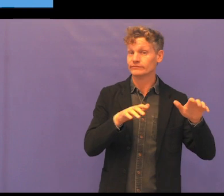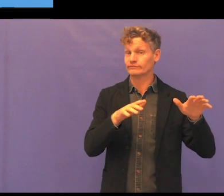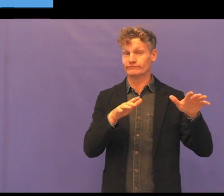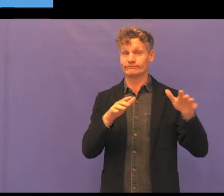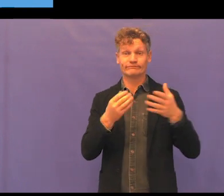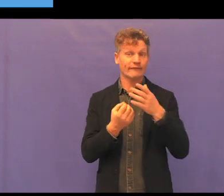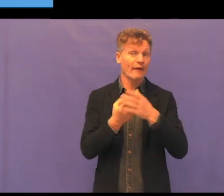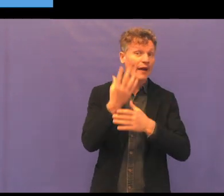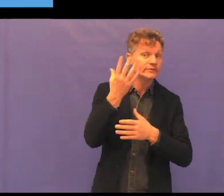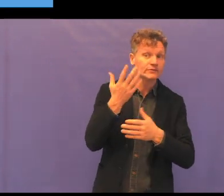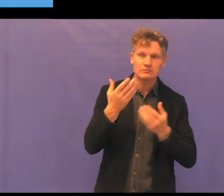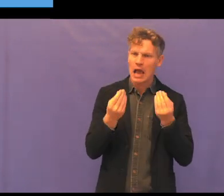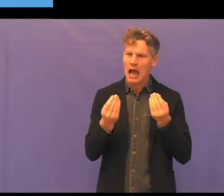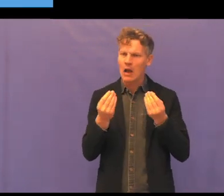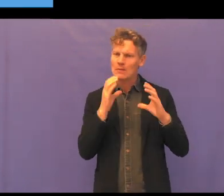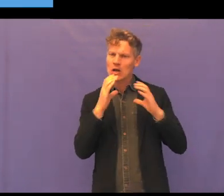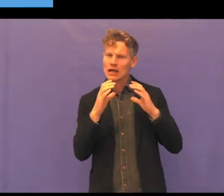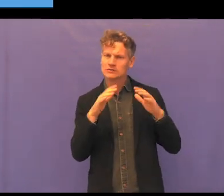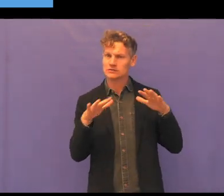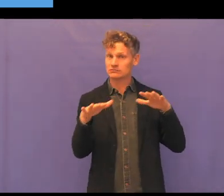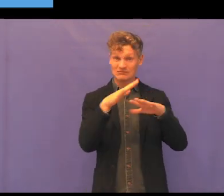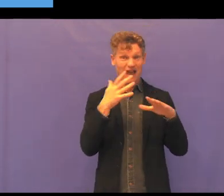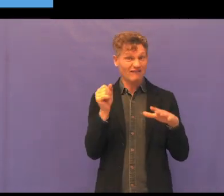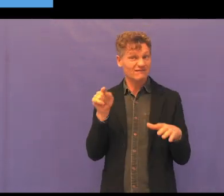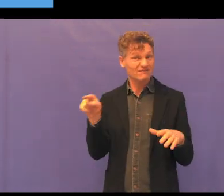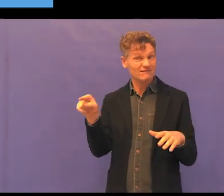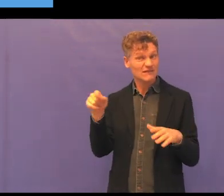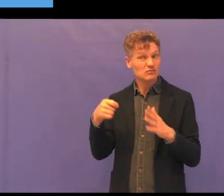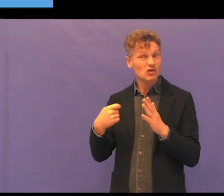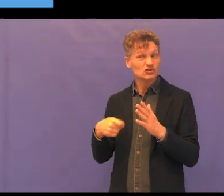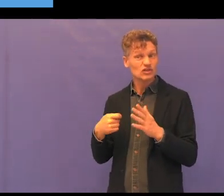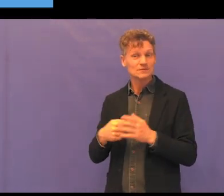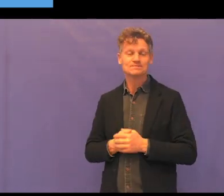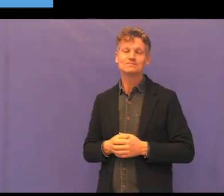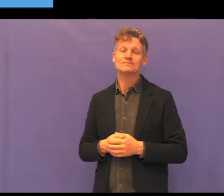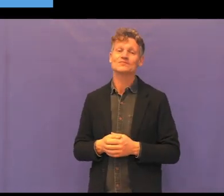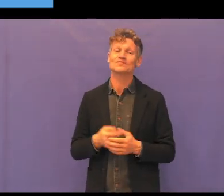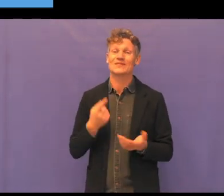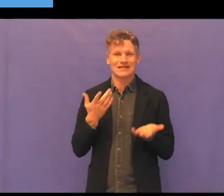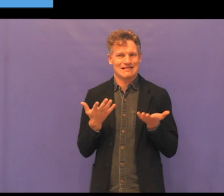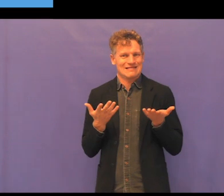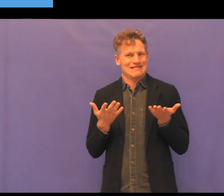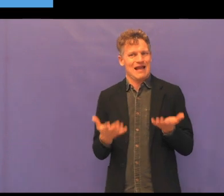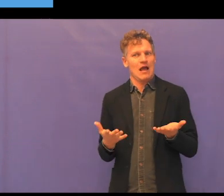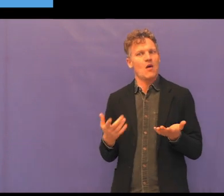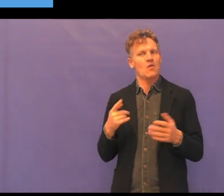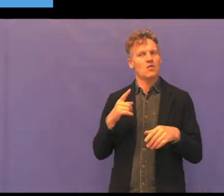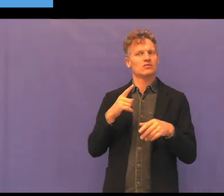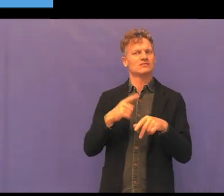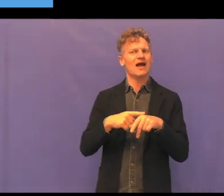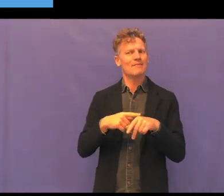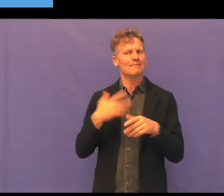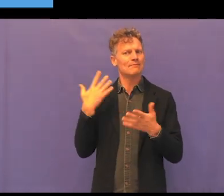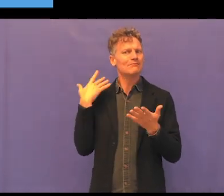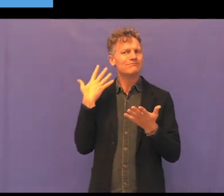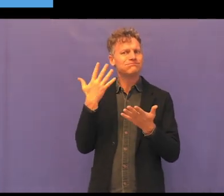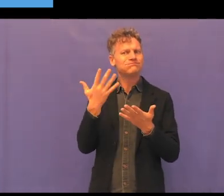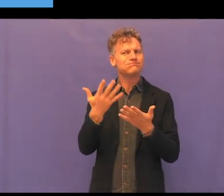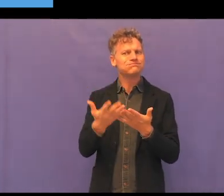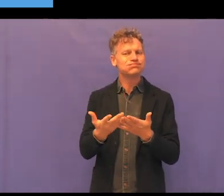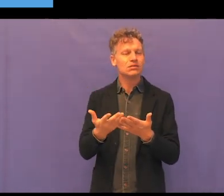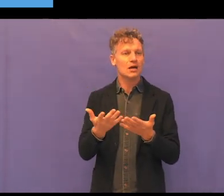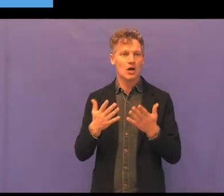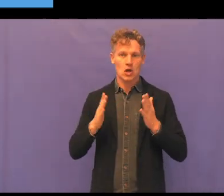us to speculate on is how we broaden or rethink in a fundamental way the idea or